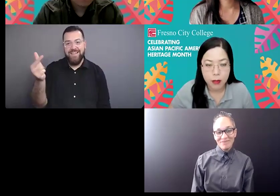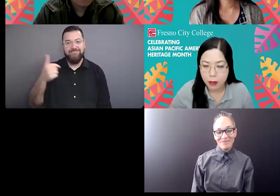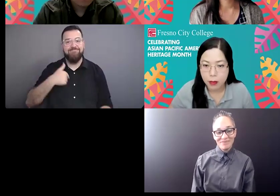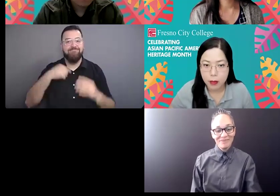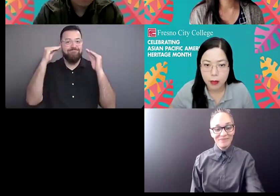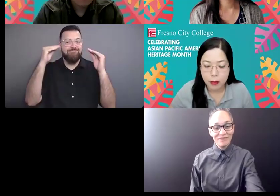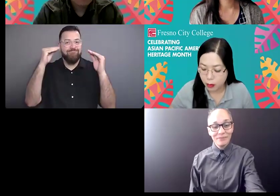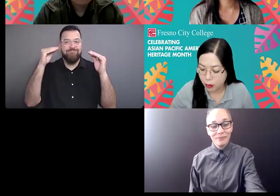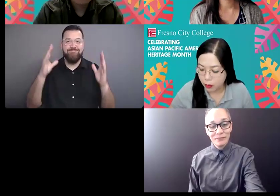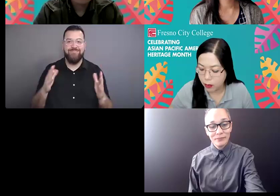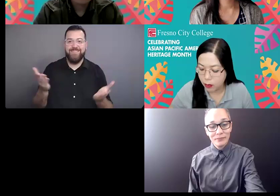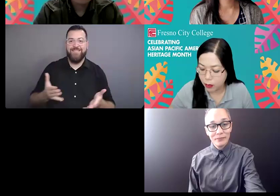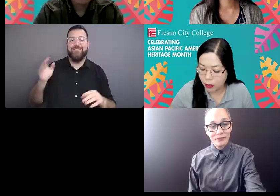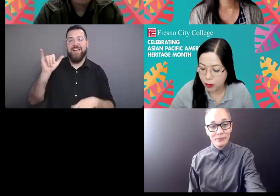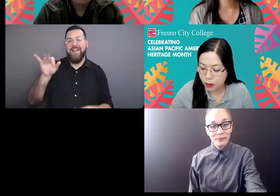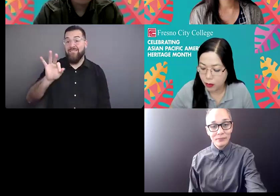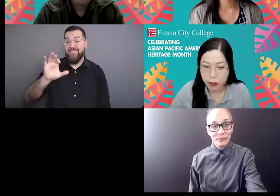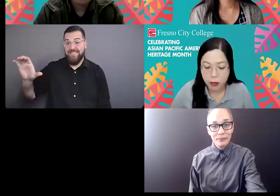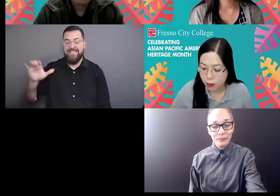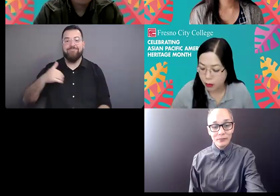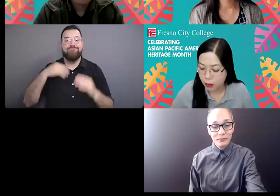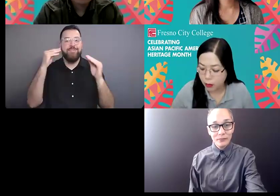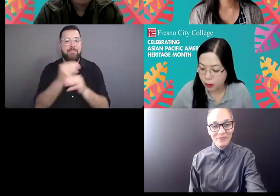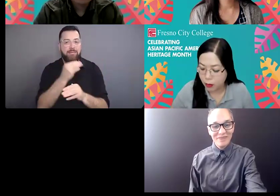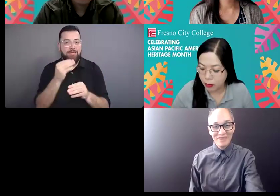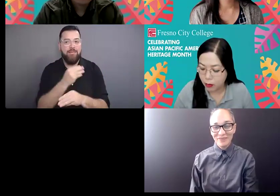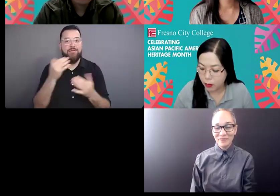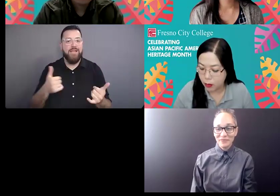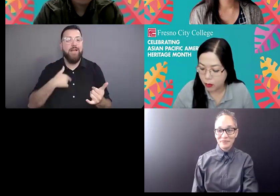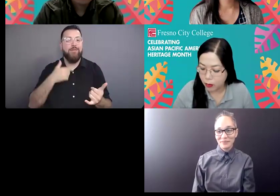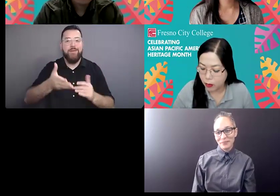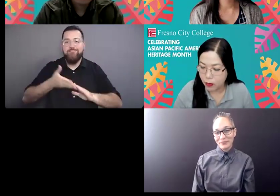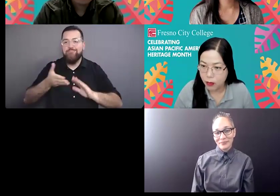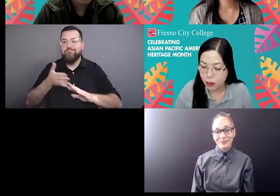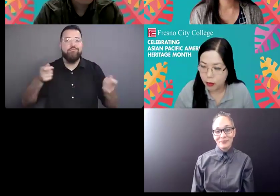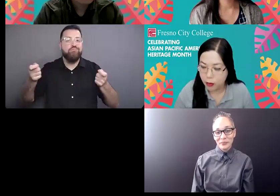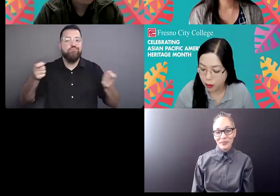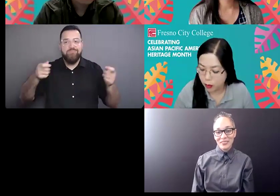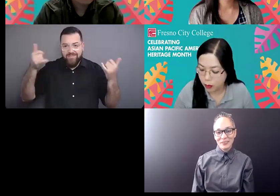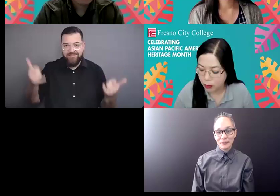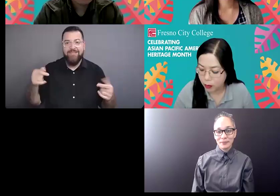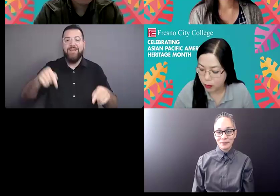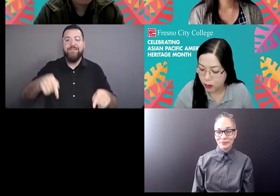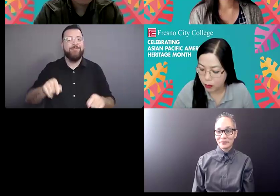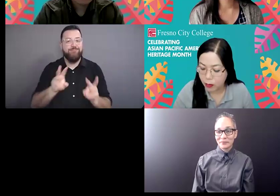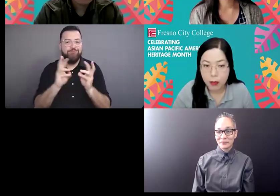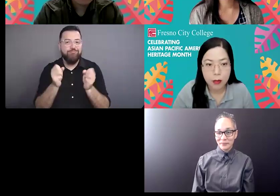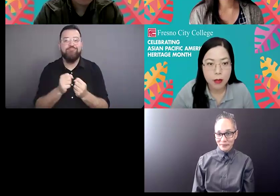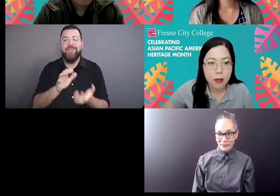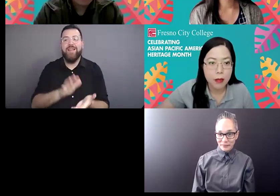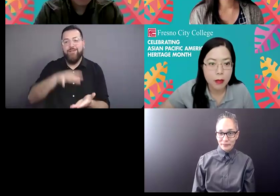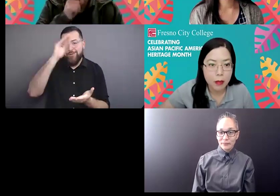College, and I'll be moderating the webinar today to help us learn about our